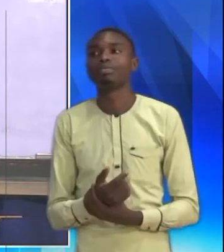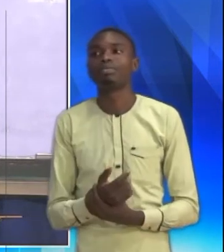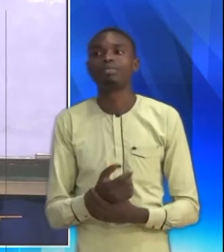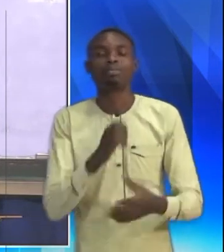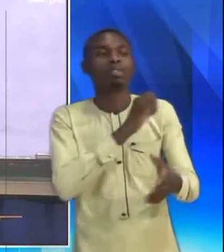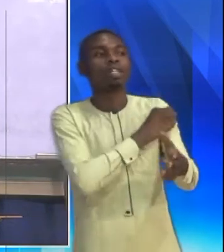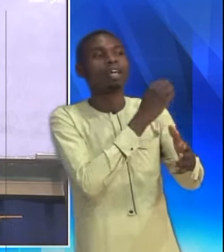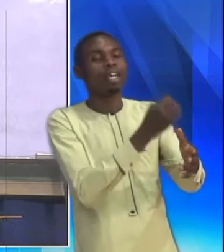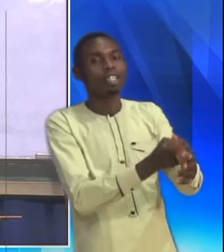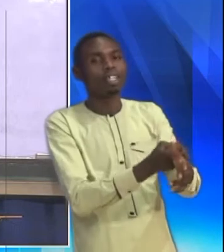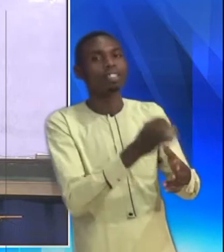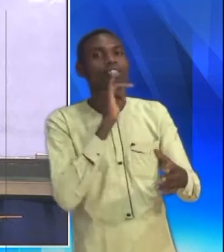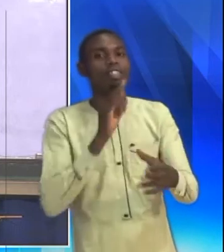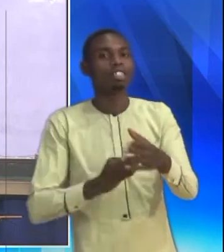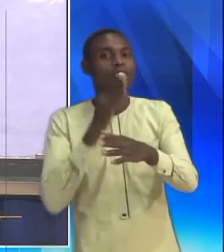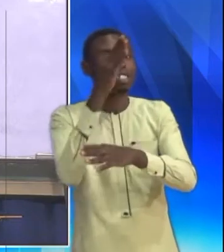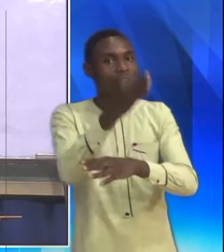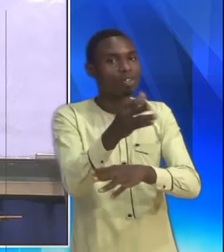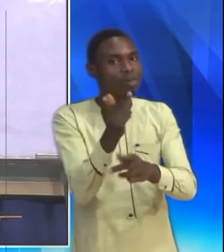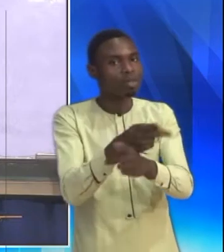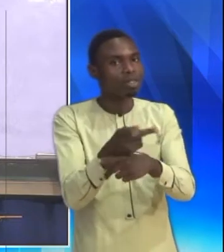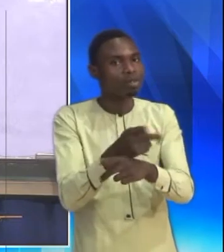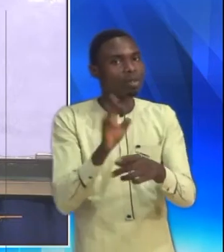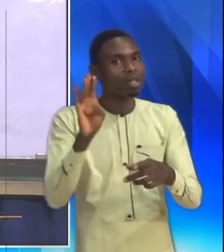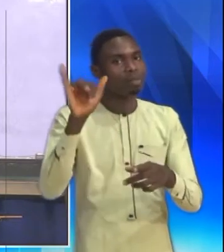energy is force multiplied by distance.